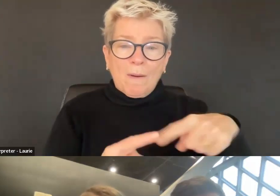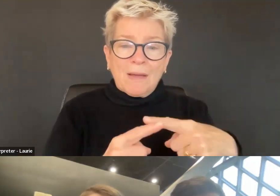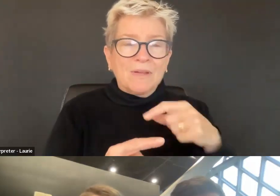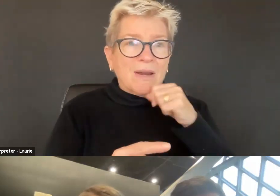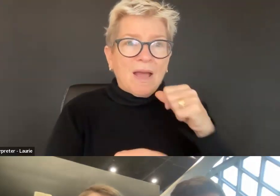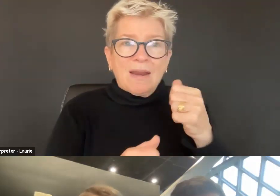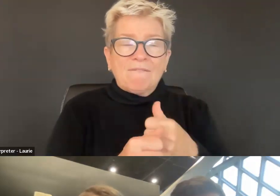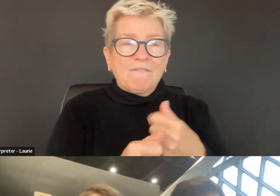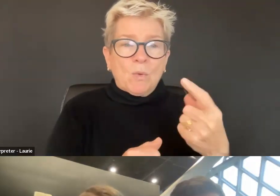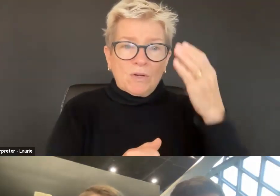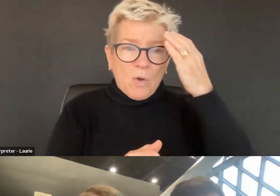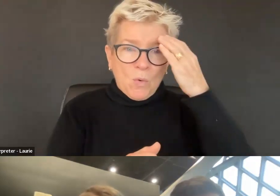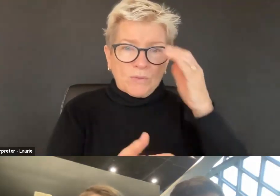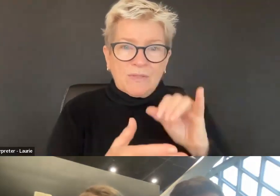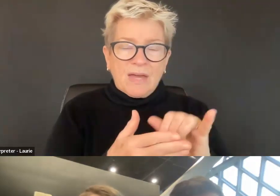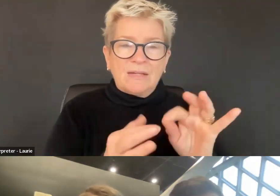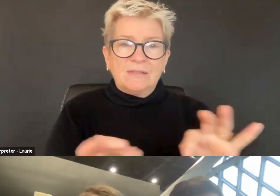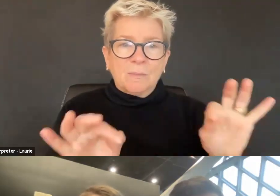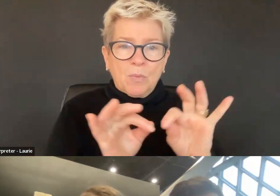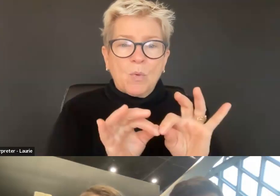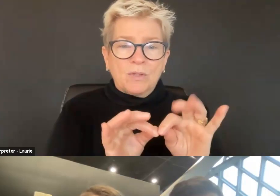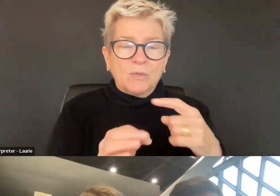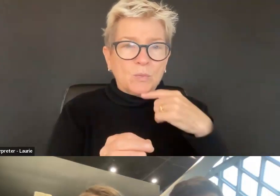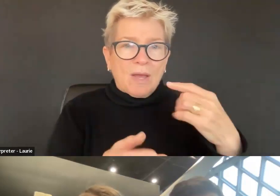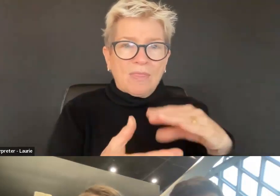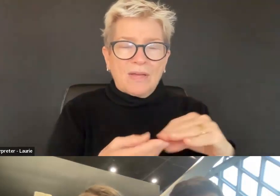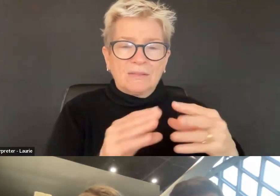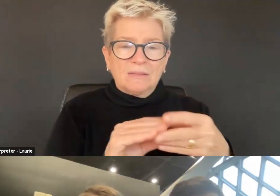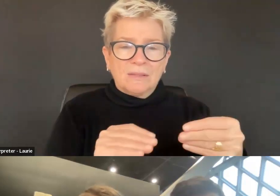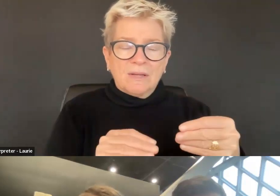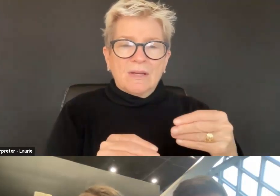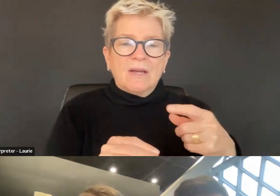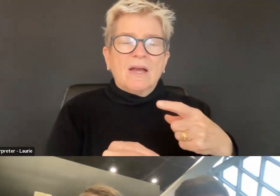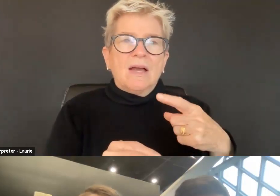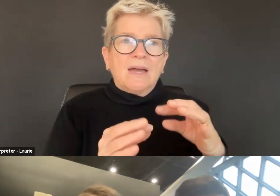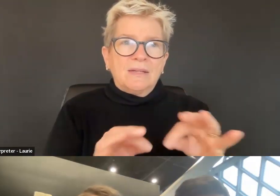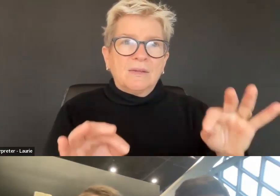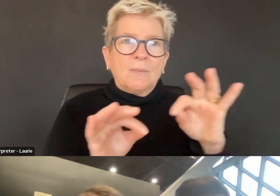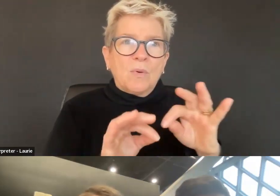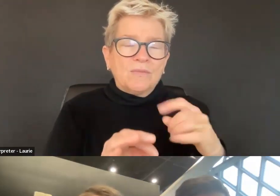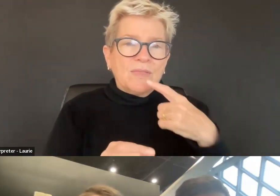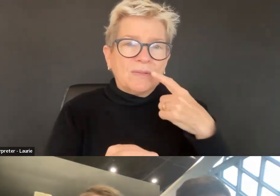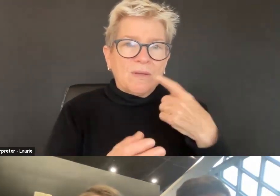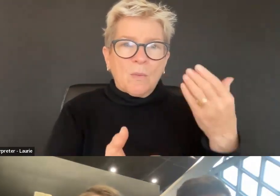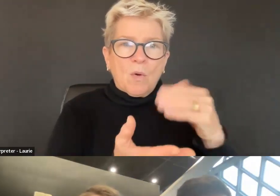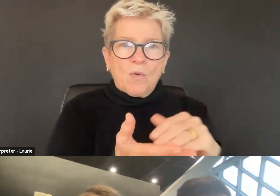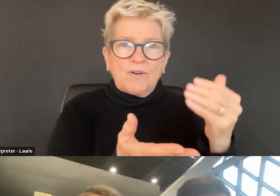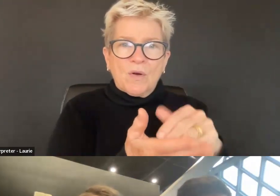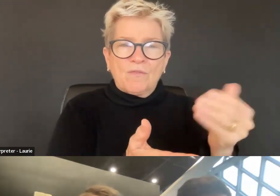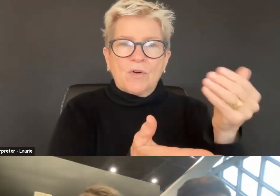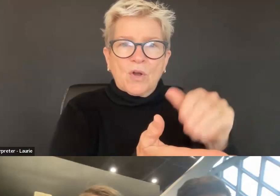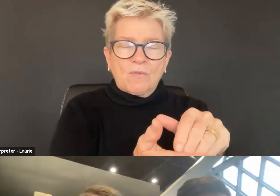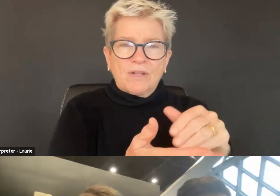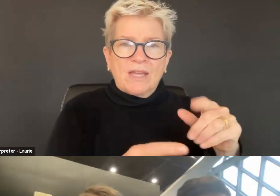that these stories be told. And unfortunately, it's also important that they be told over and over and over again to different